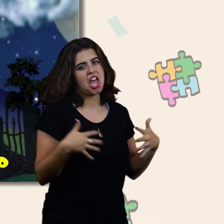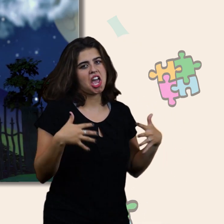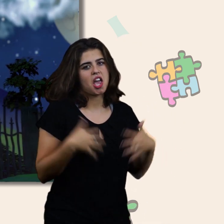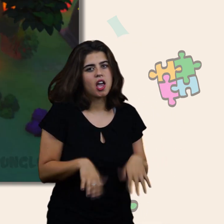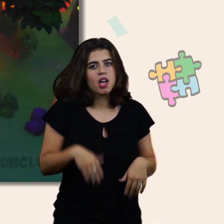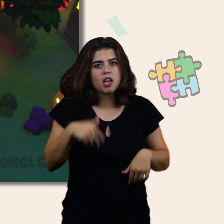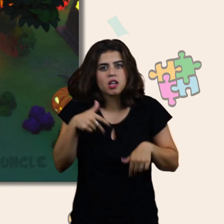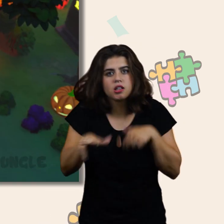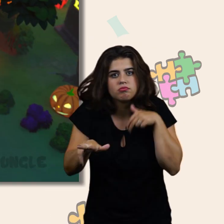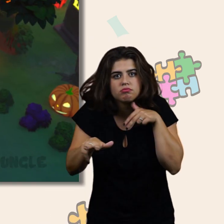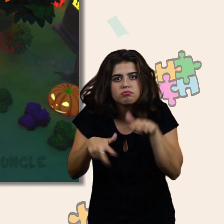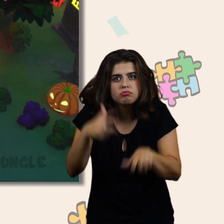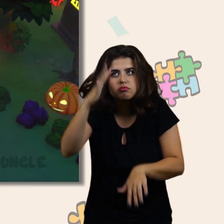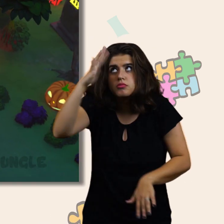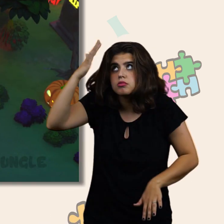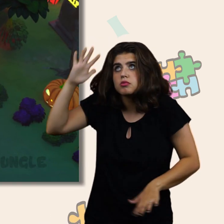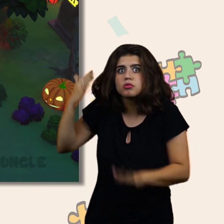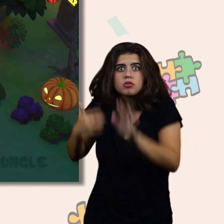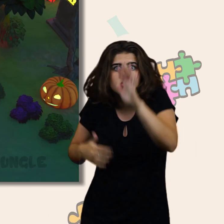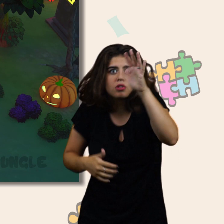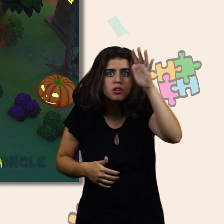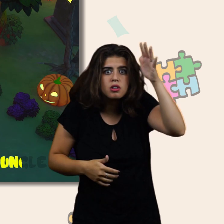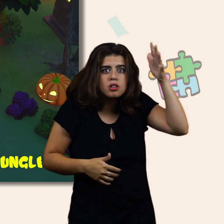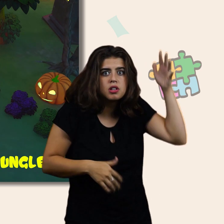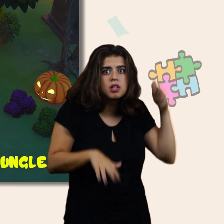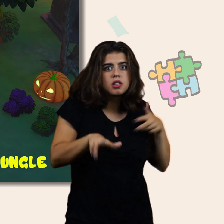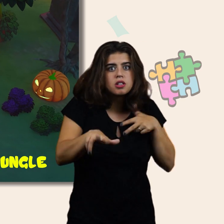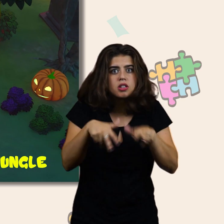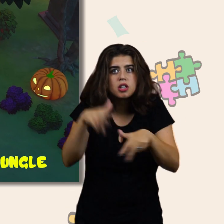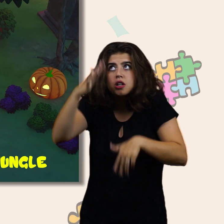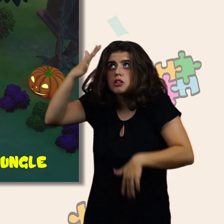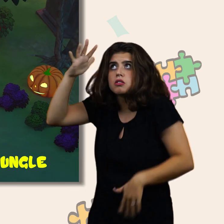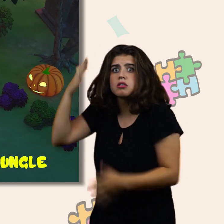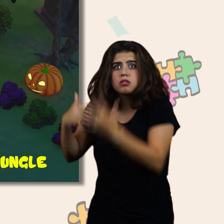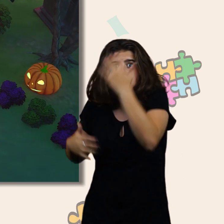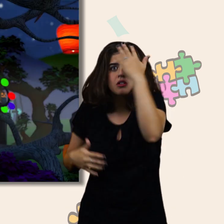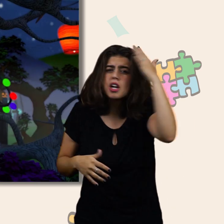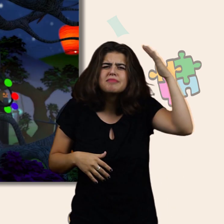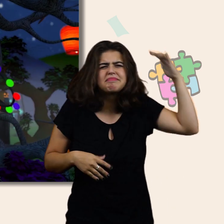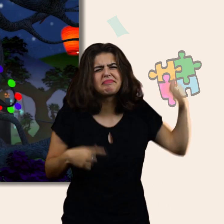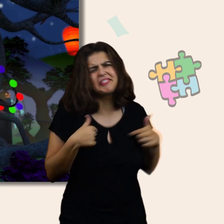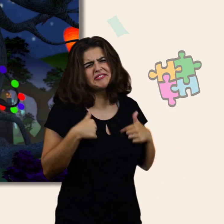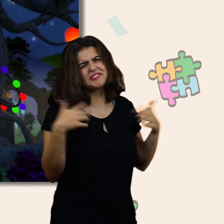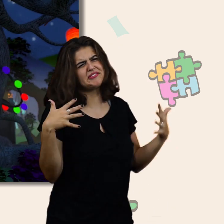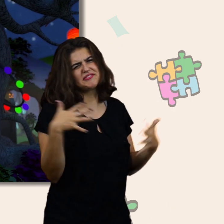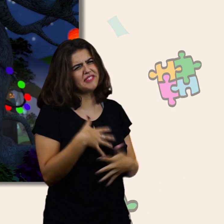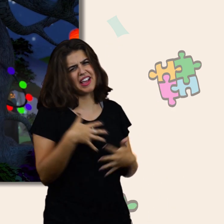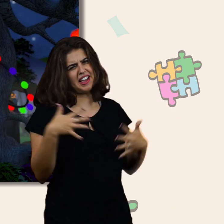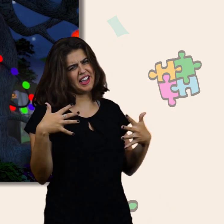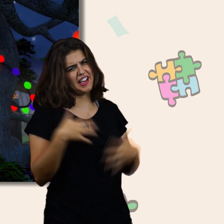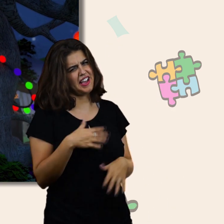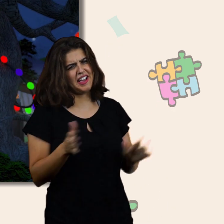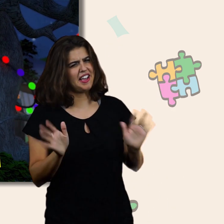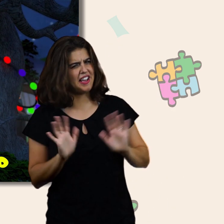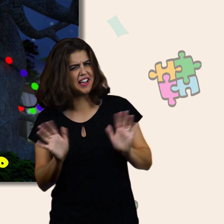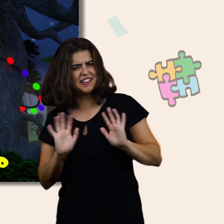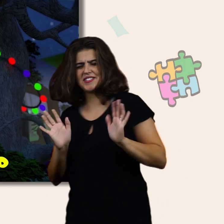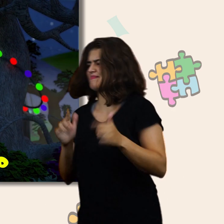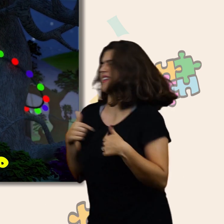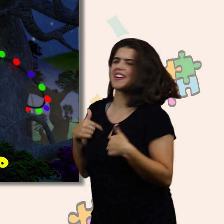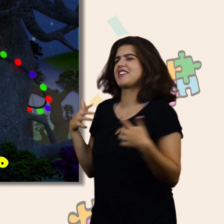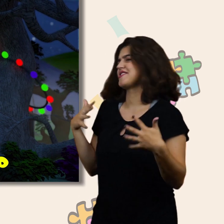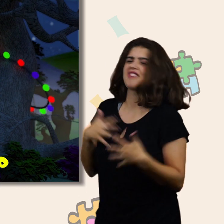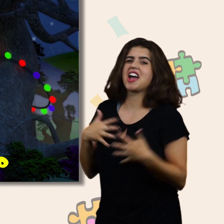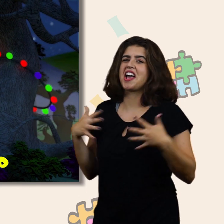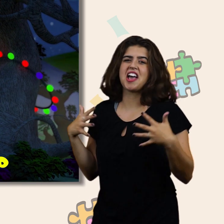afraid. Walking in the jungle, walking in the jungle. We're not afraid,